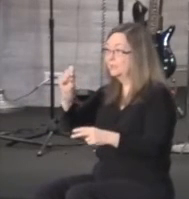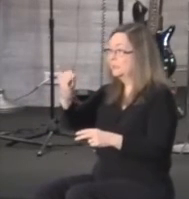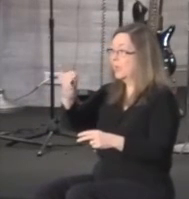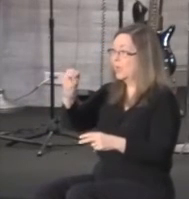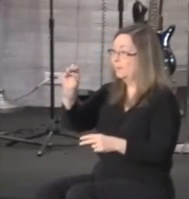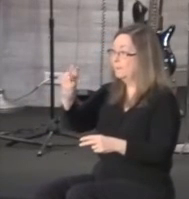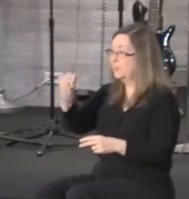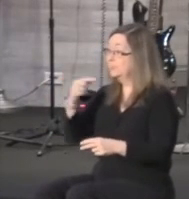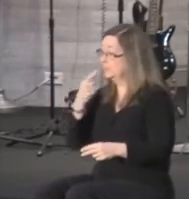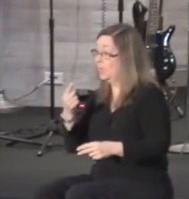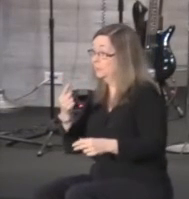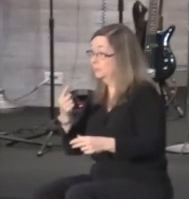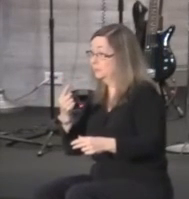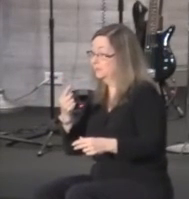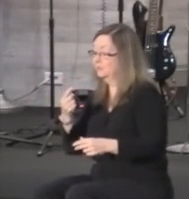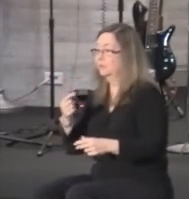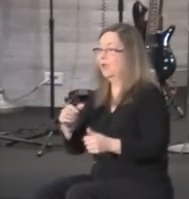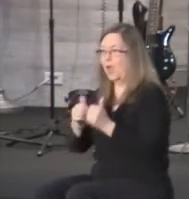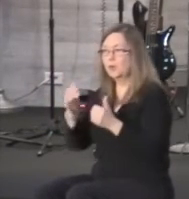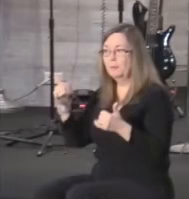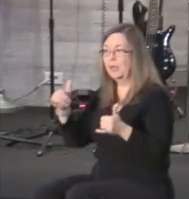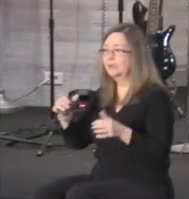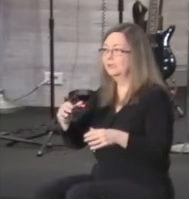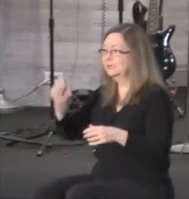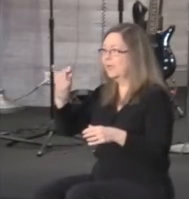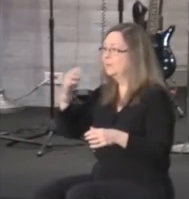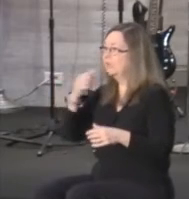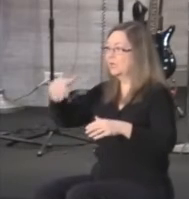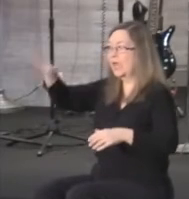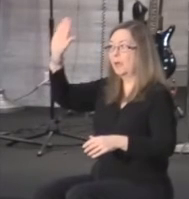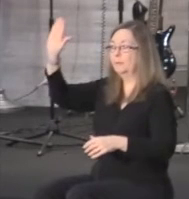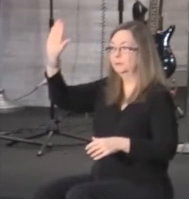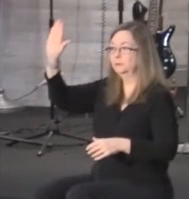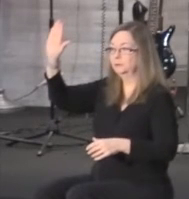play. All right. Simon Says, put your hand up.